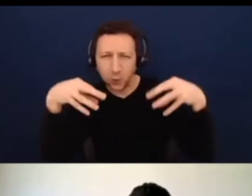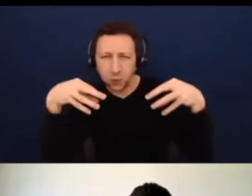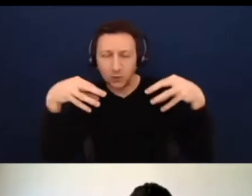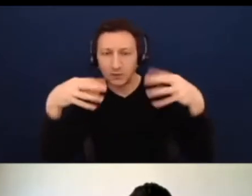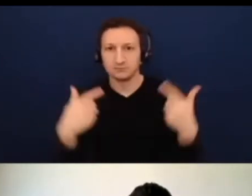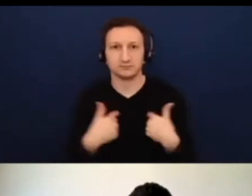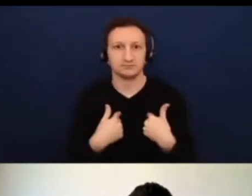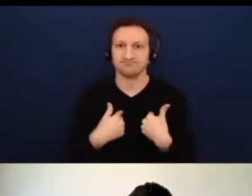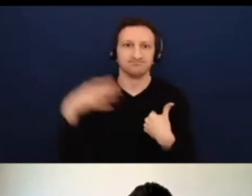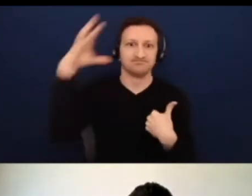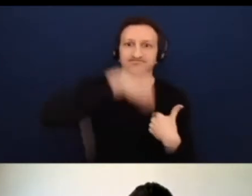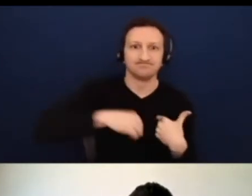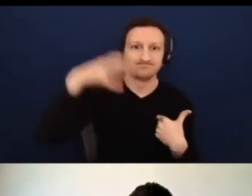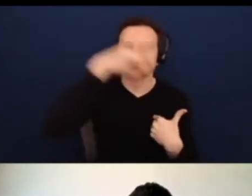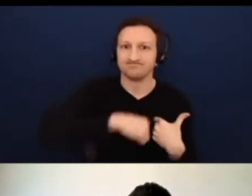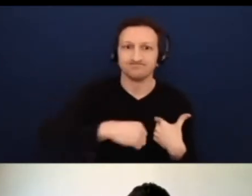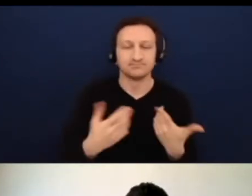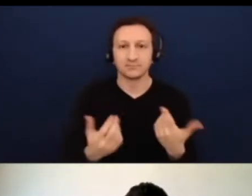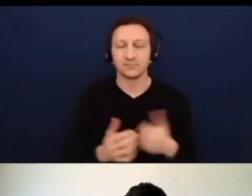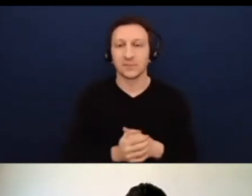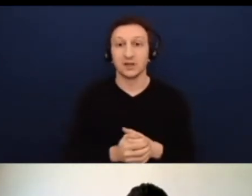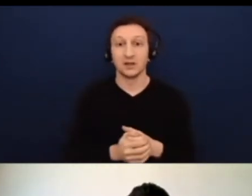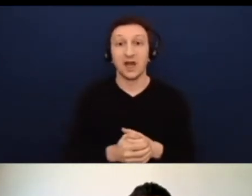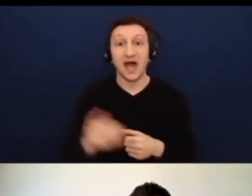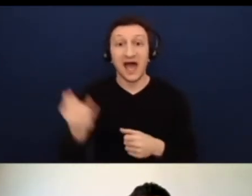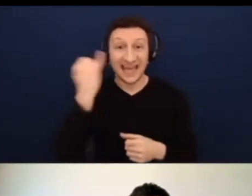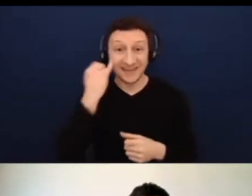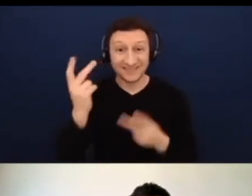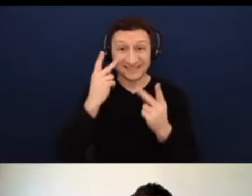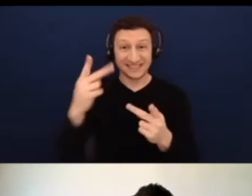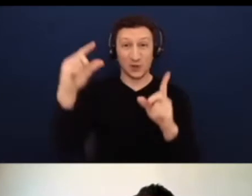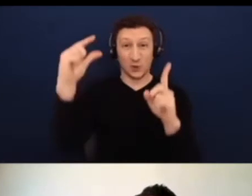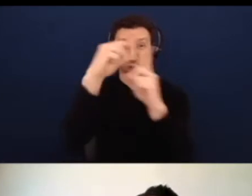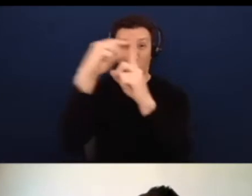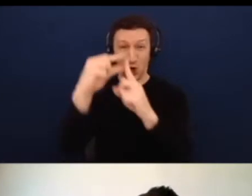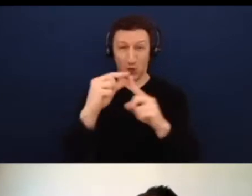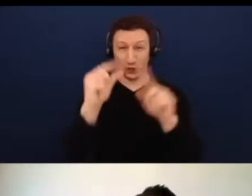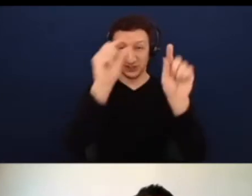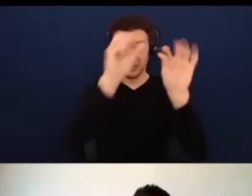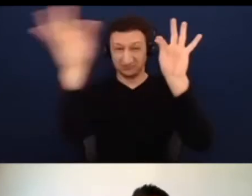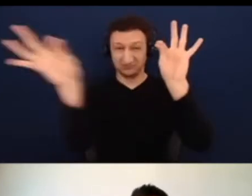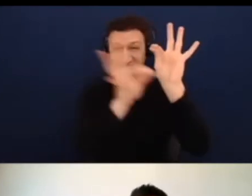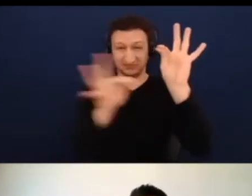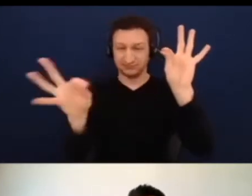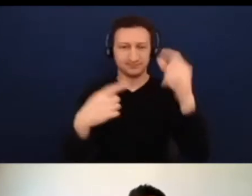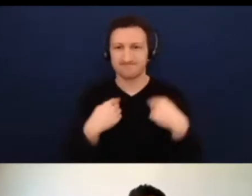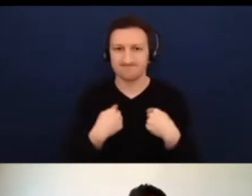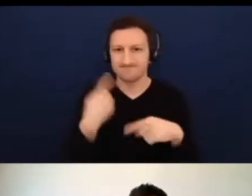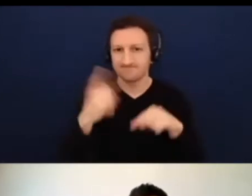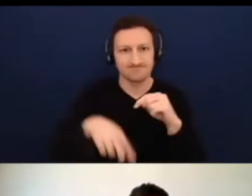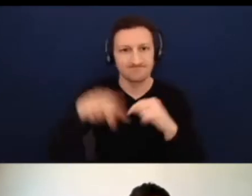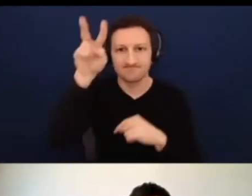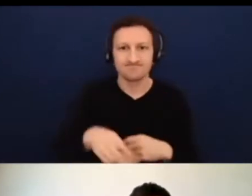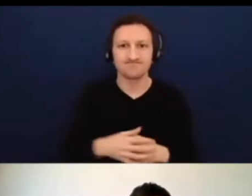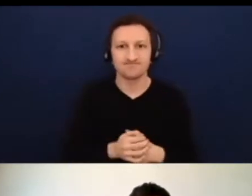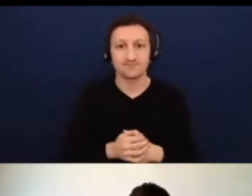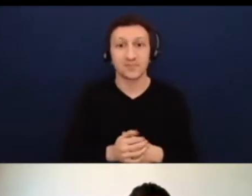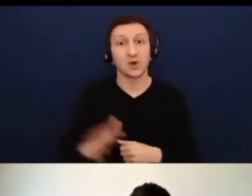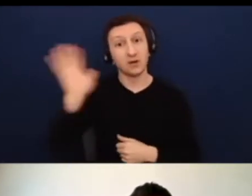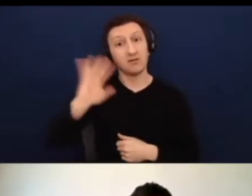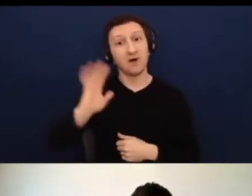fast cutting. And I also have trouble reading text on screen. So for a while, I was watching movies, and there were certain movies